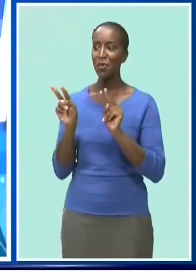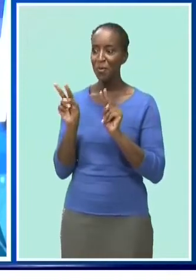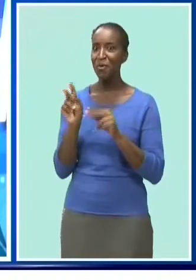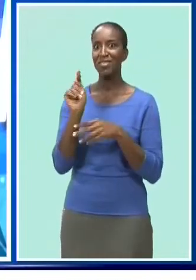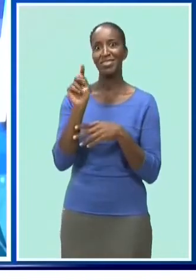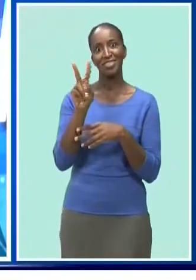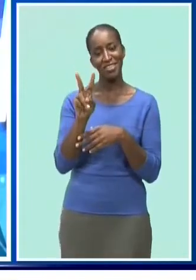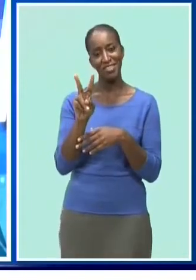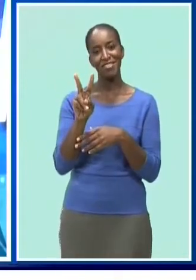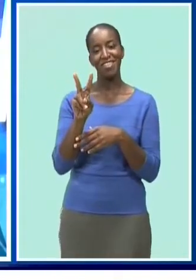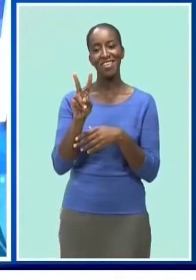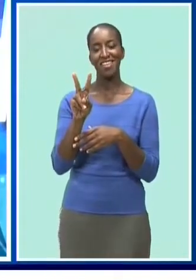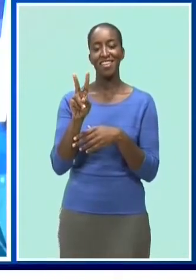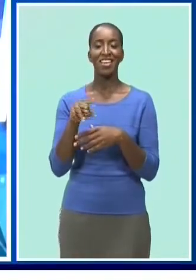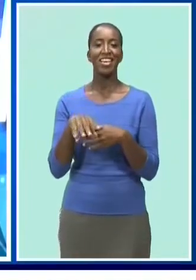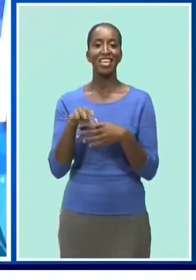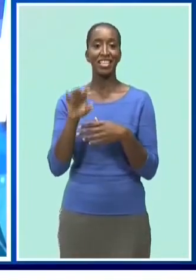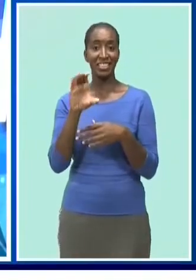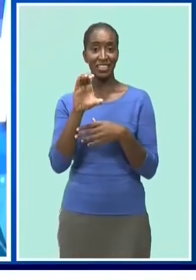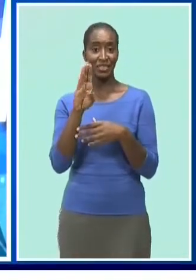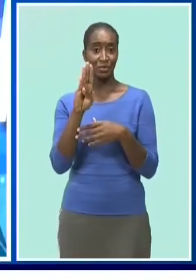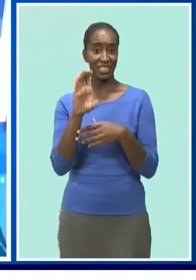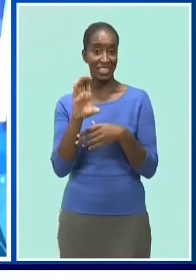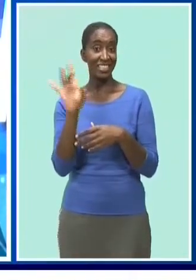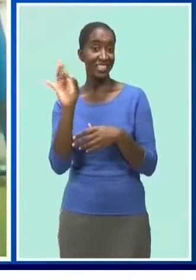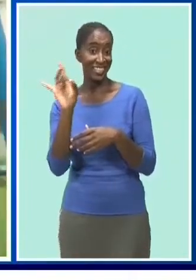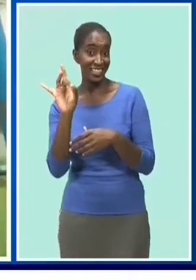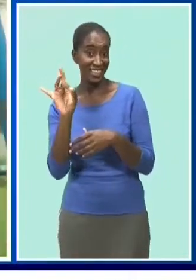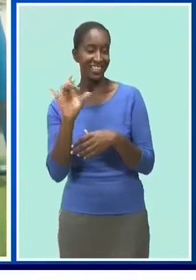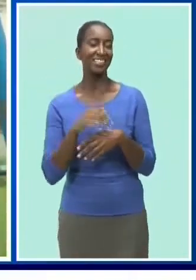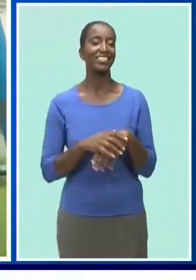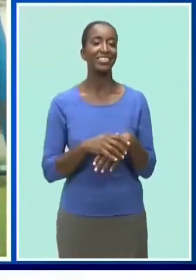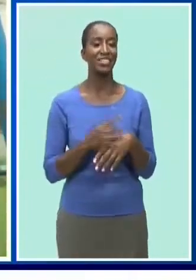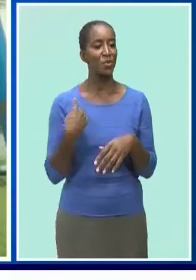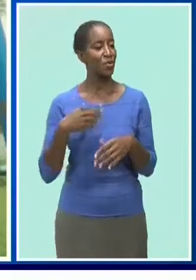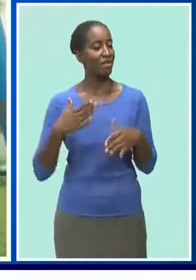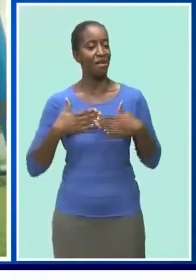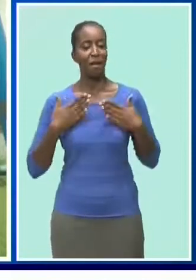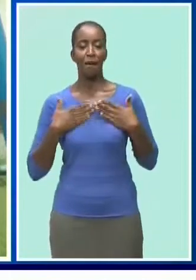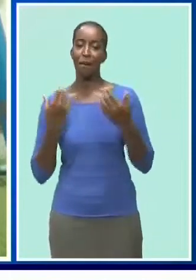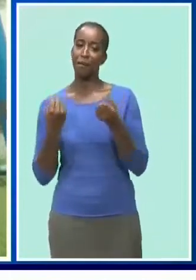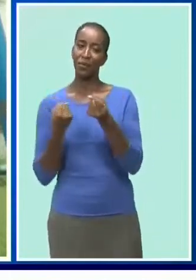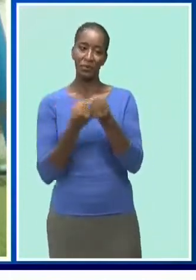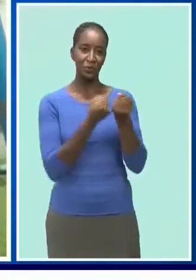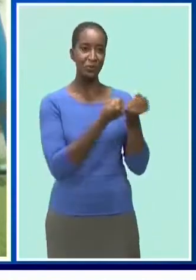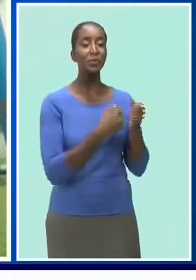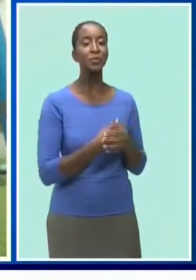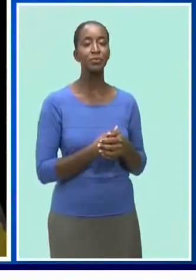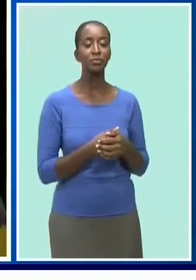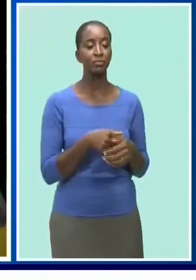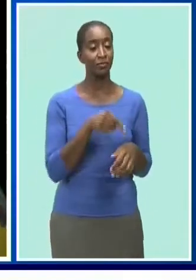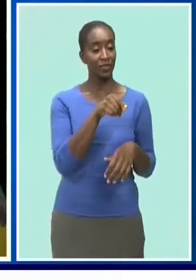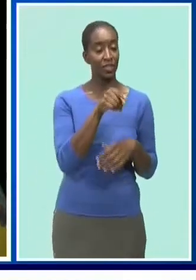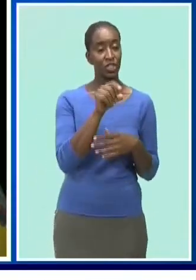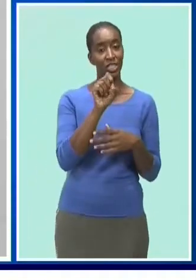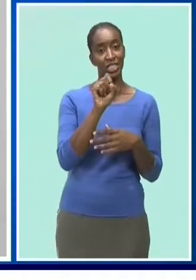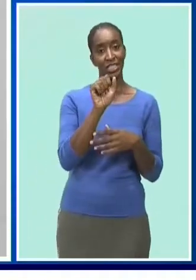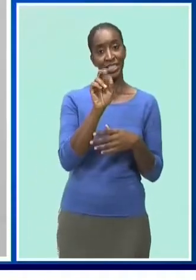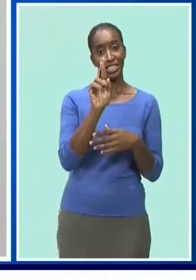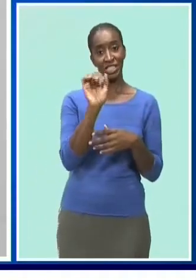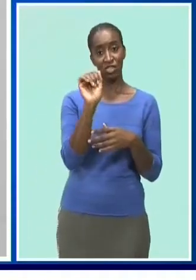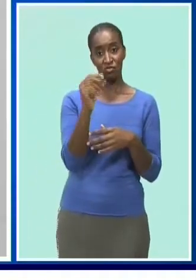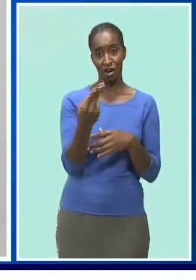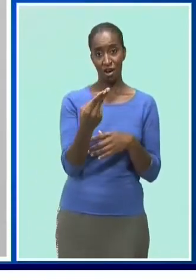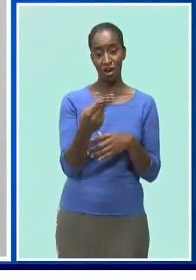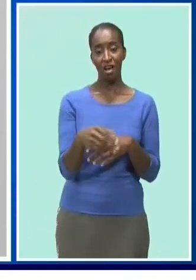bring their content to us. So we were more than happy to be involved. We spoke with participant Sarah Holder. She stepped out of her comfort zone